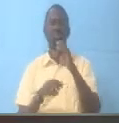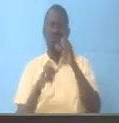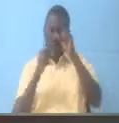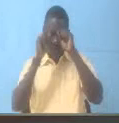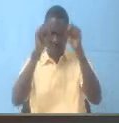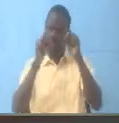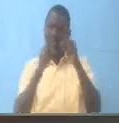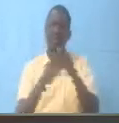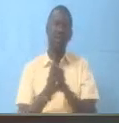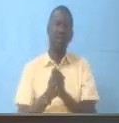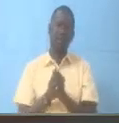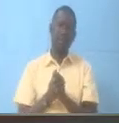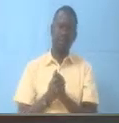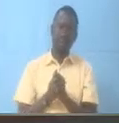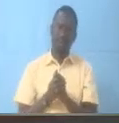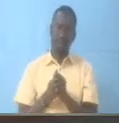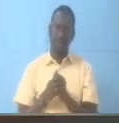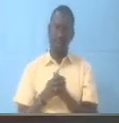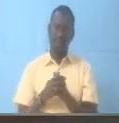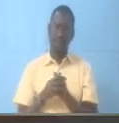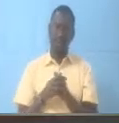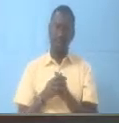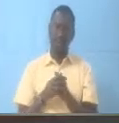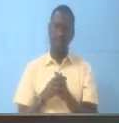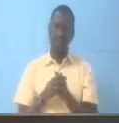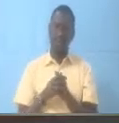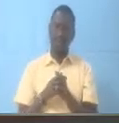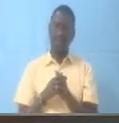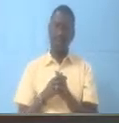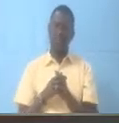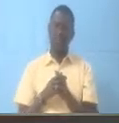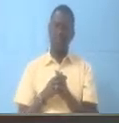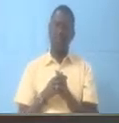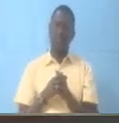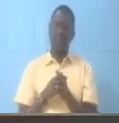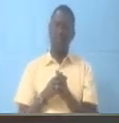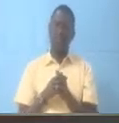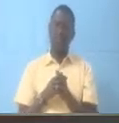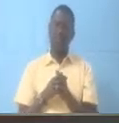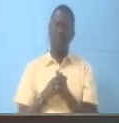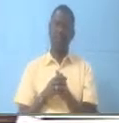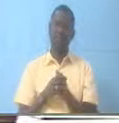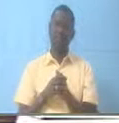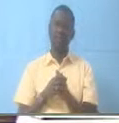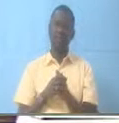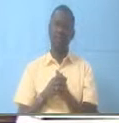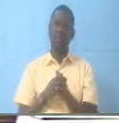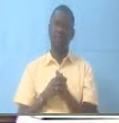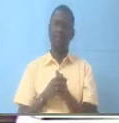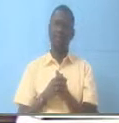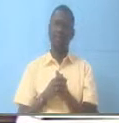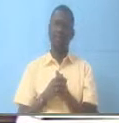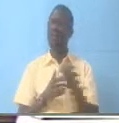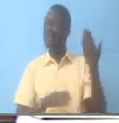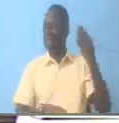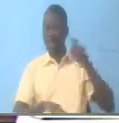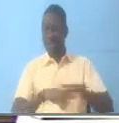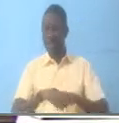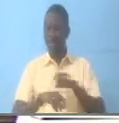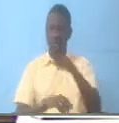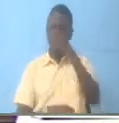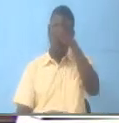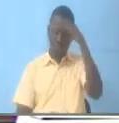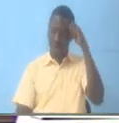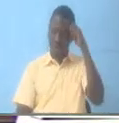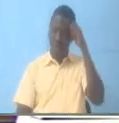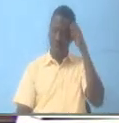ci cëri loi bu ko defee nag moo xam diggante Gambia la ak yeneen mbootaay yi nga xam ne ñu ngi jóge ko bitim réew. While you were working as a